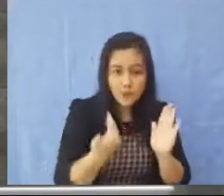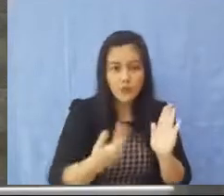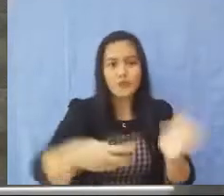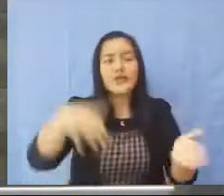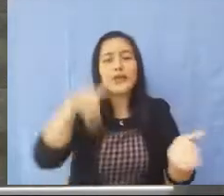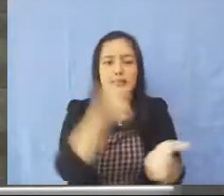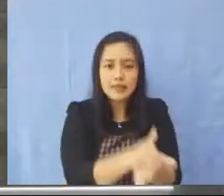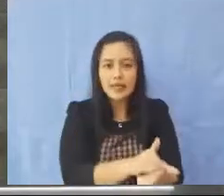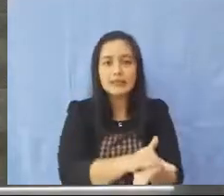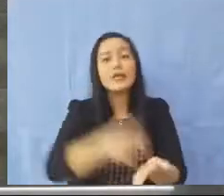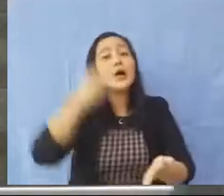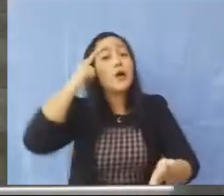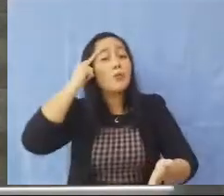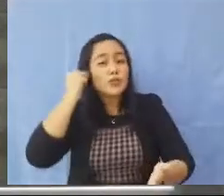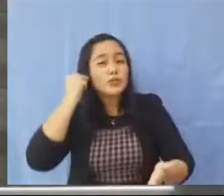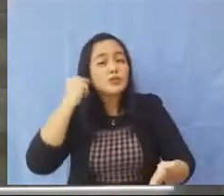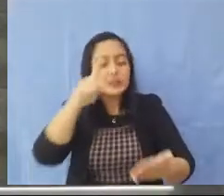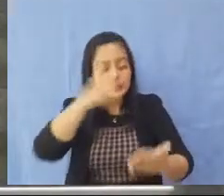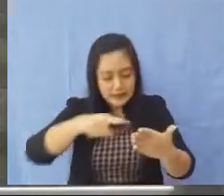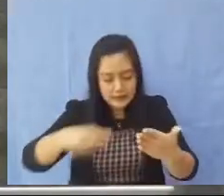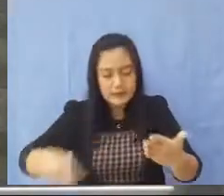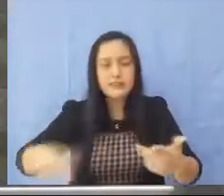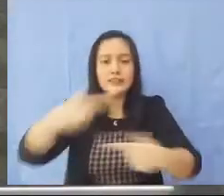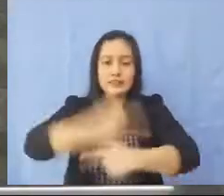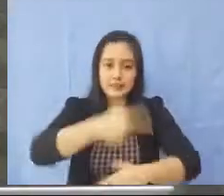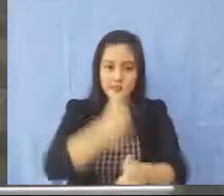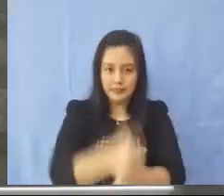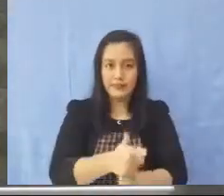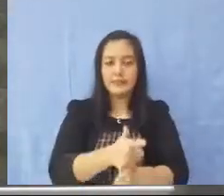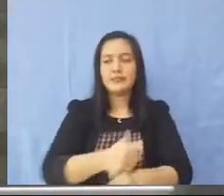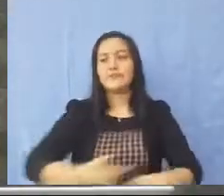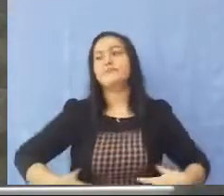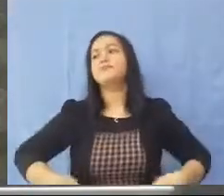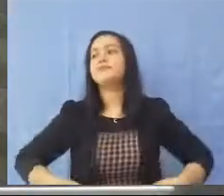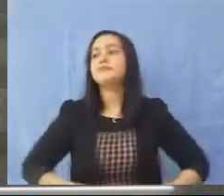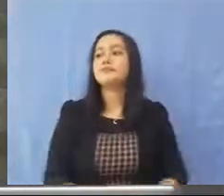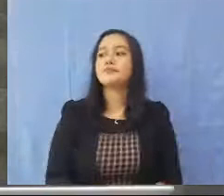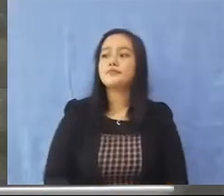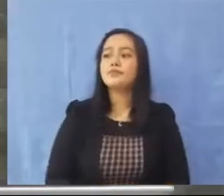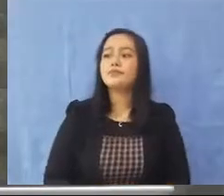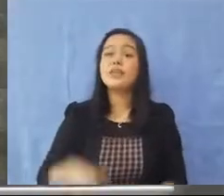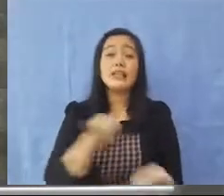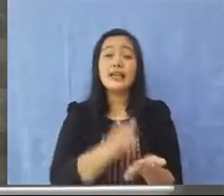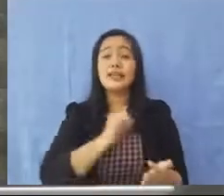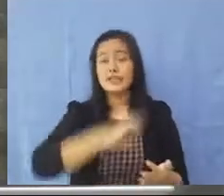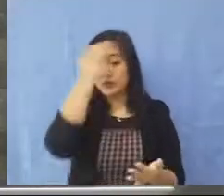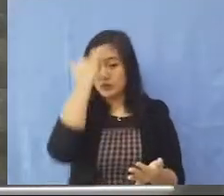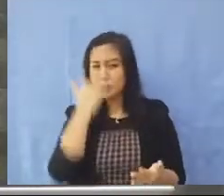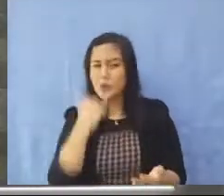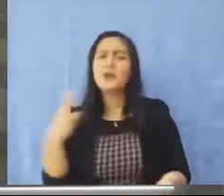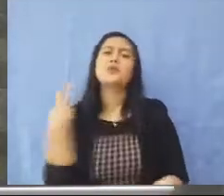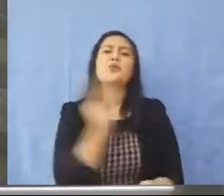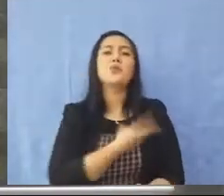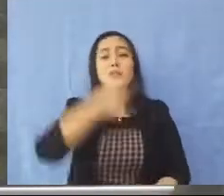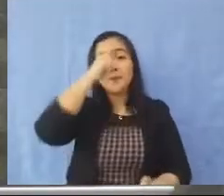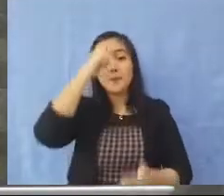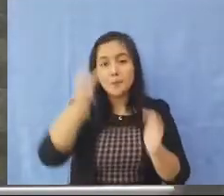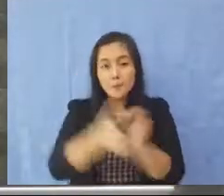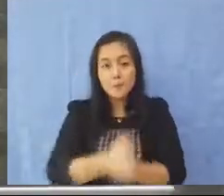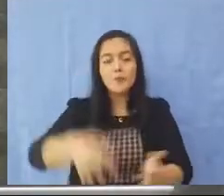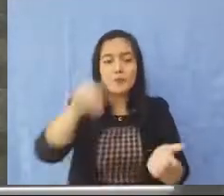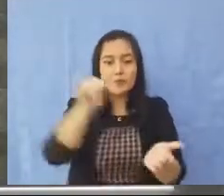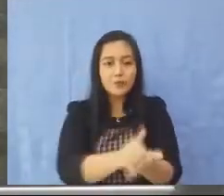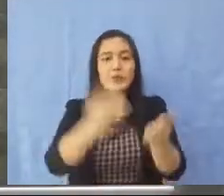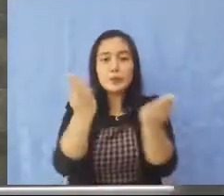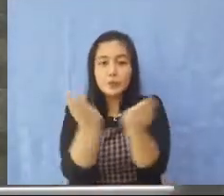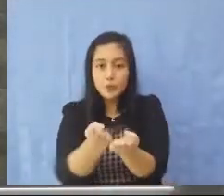yan po yung kadahilanan kung bakit pinangahawakan po natin that the book of Genesis is part of the Pentateuch, the book of Moses, the part